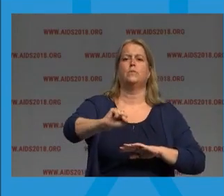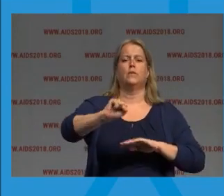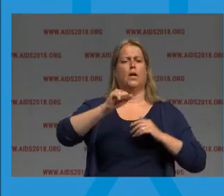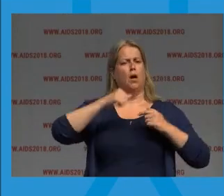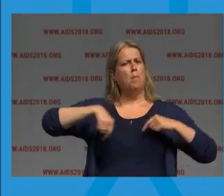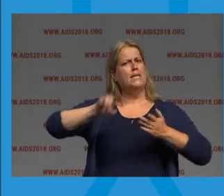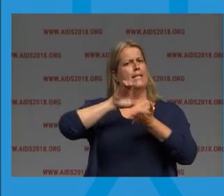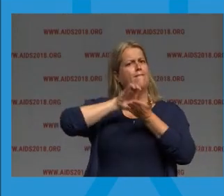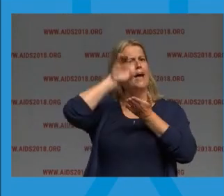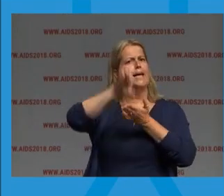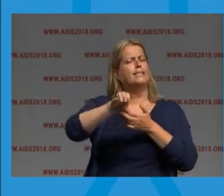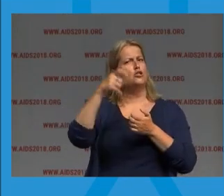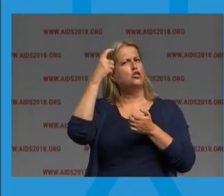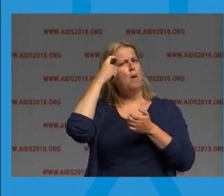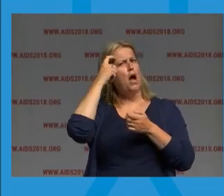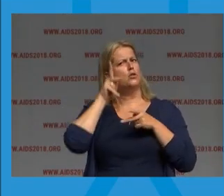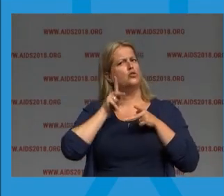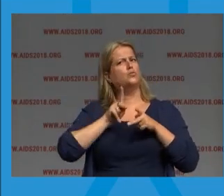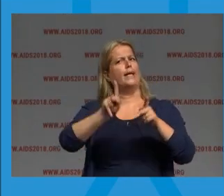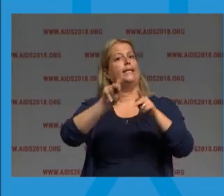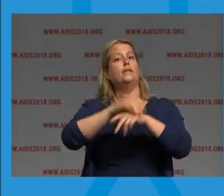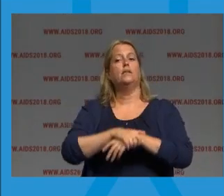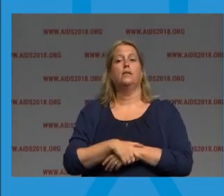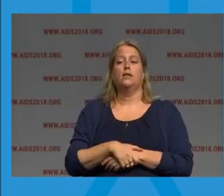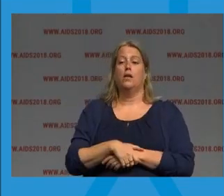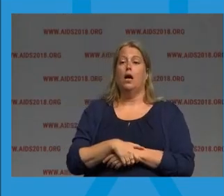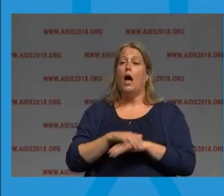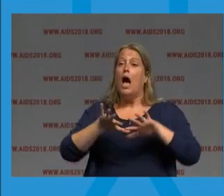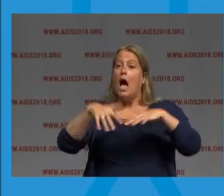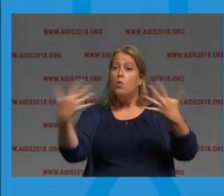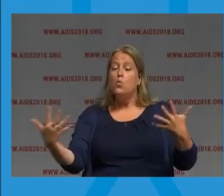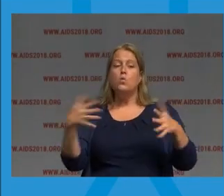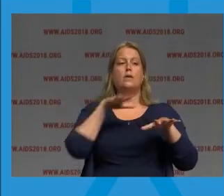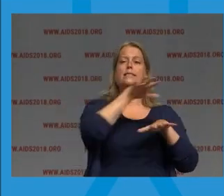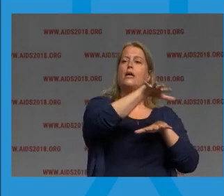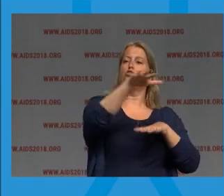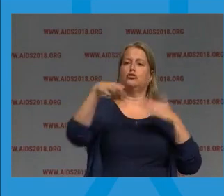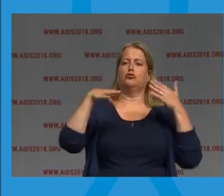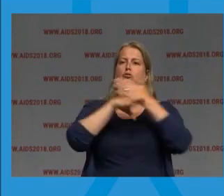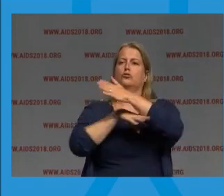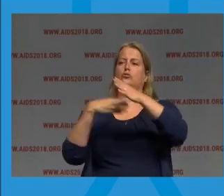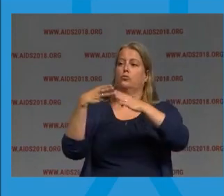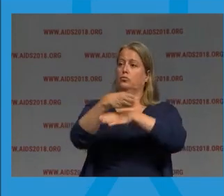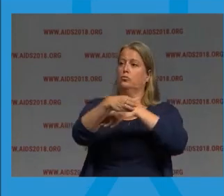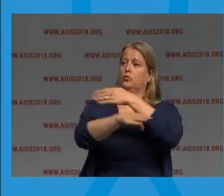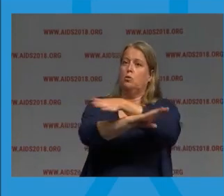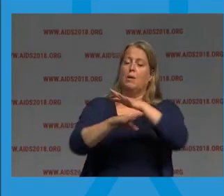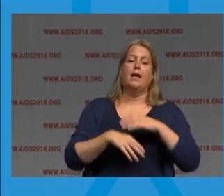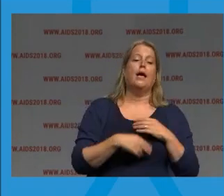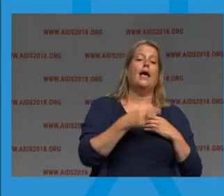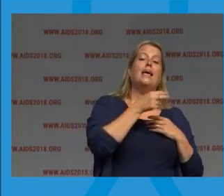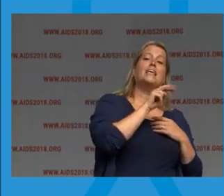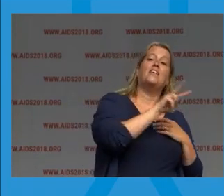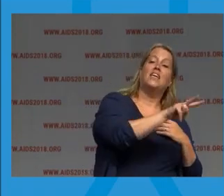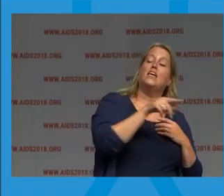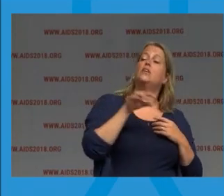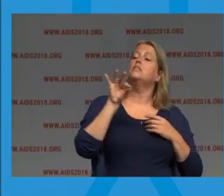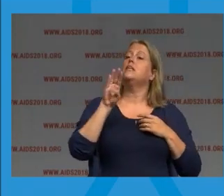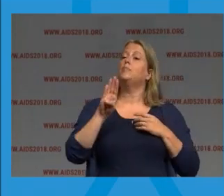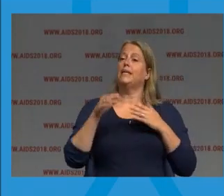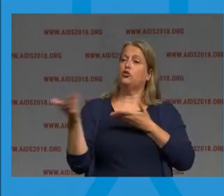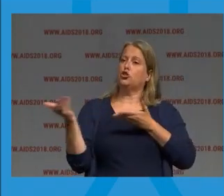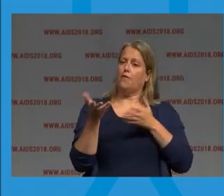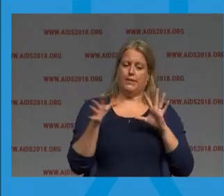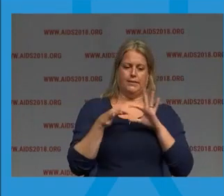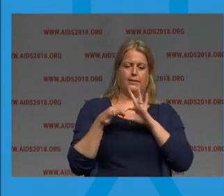smartly. By working across sectors, by integrating HIV with TB services,